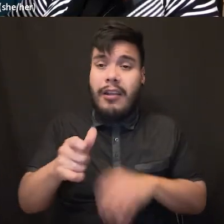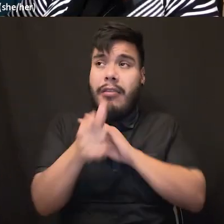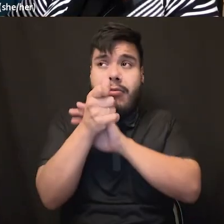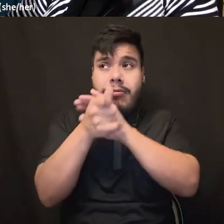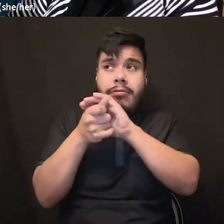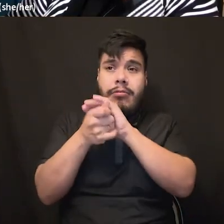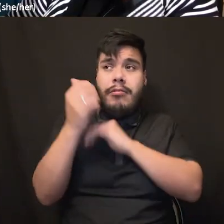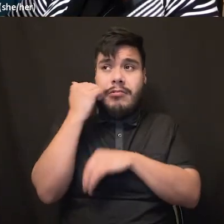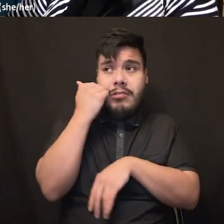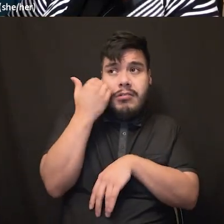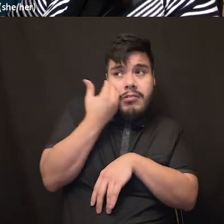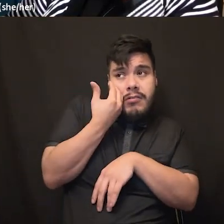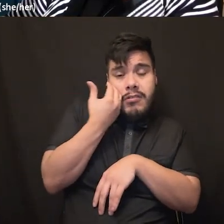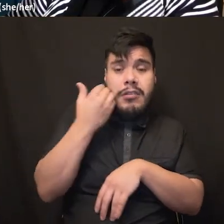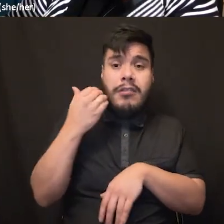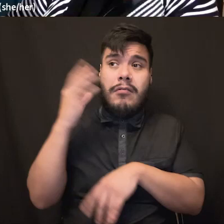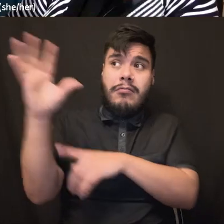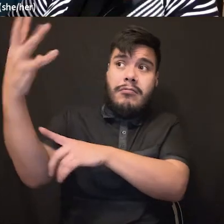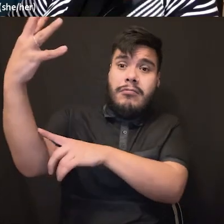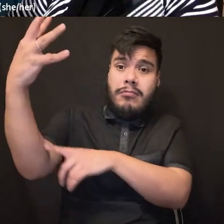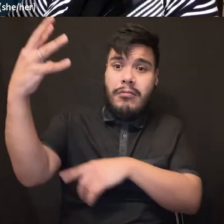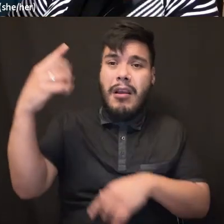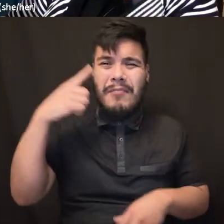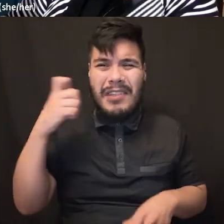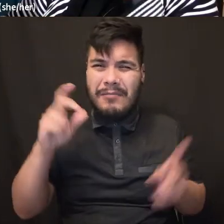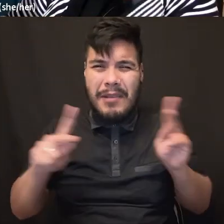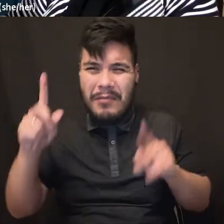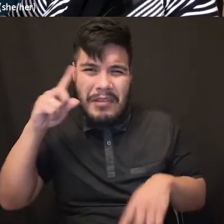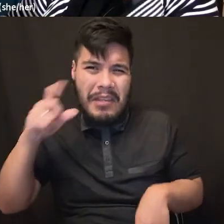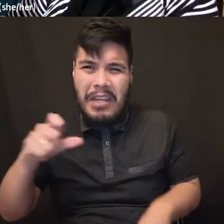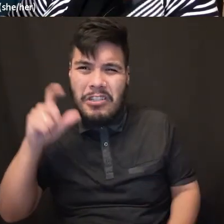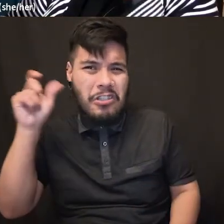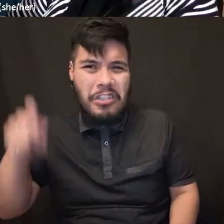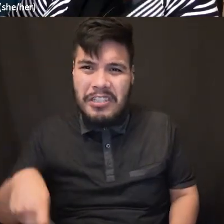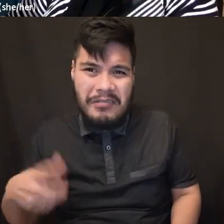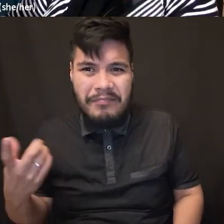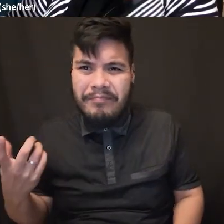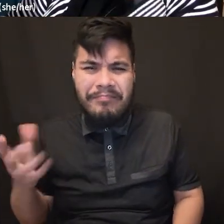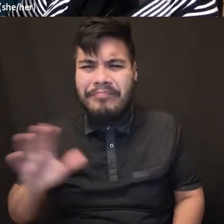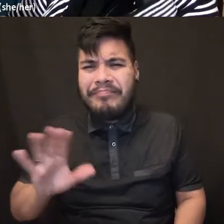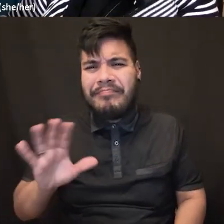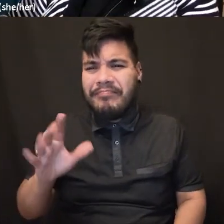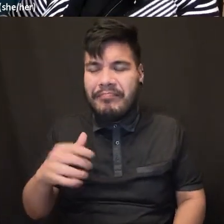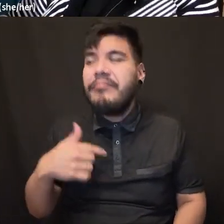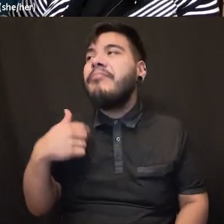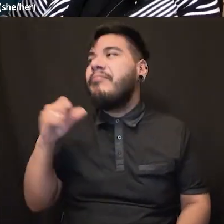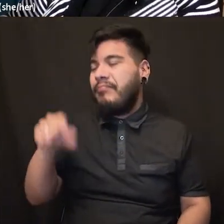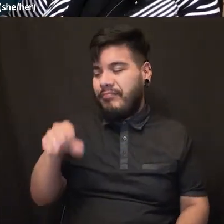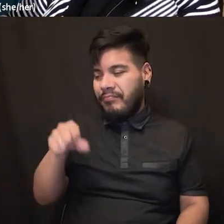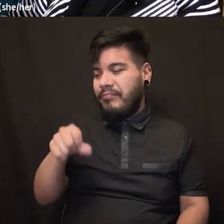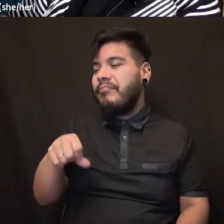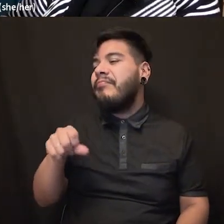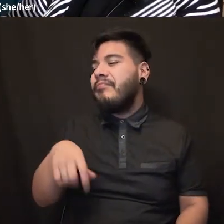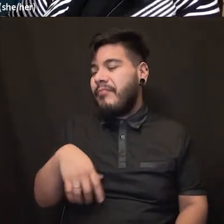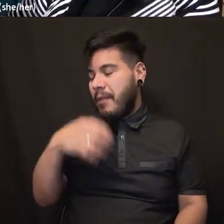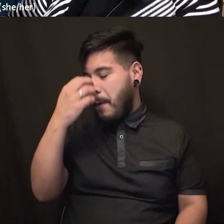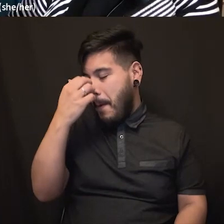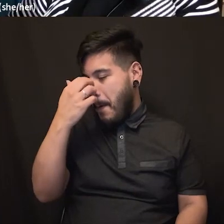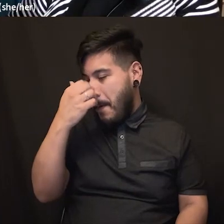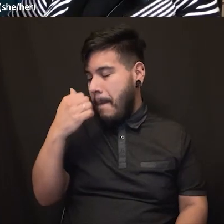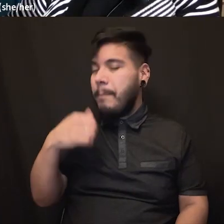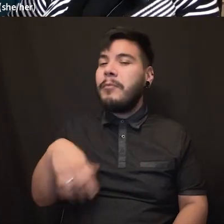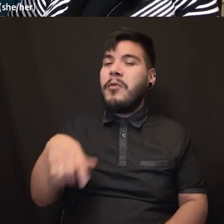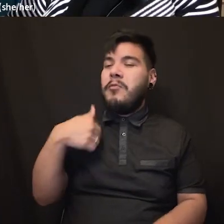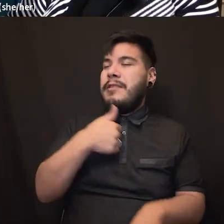like being in the spotlight just because other people think I shouldn't. Mm-hmm. Yeah, we say, and one of my favorite hashtags is